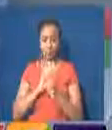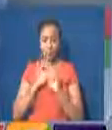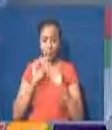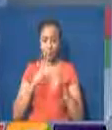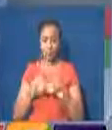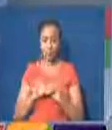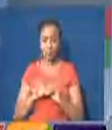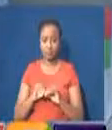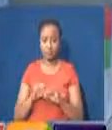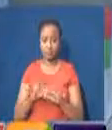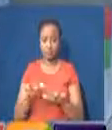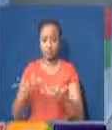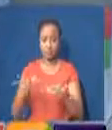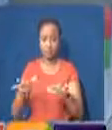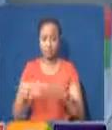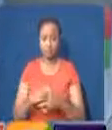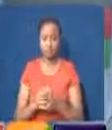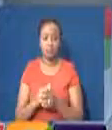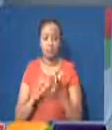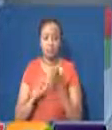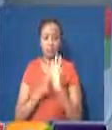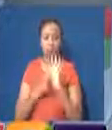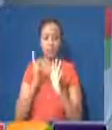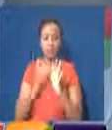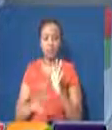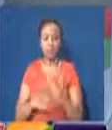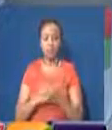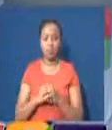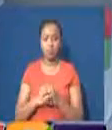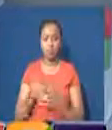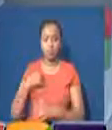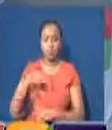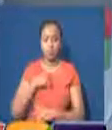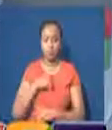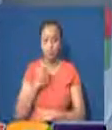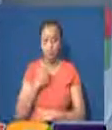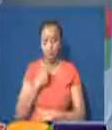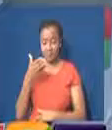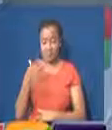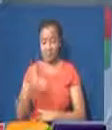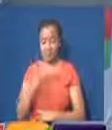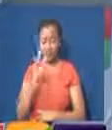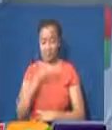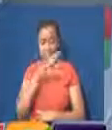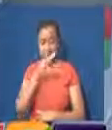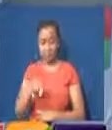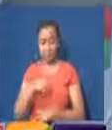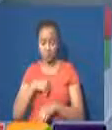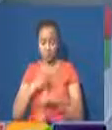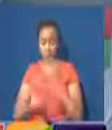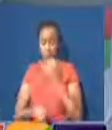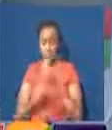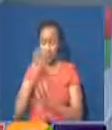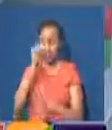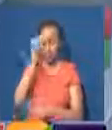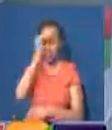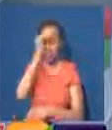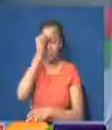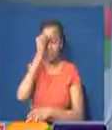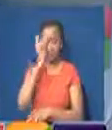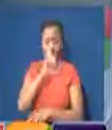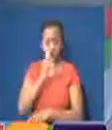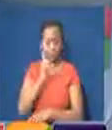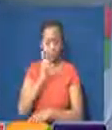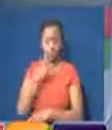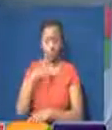science. And that doesn't mean there was a mistake in coming up with health education, because when you are coming at the learning area, you think about identity, you